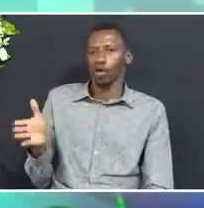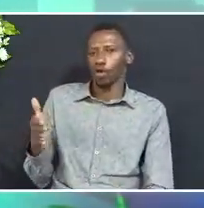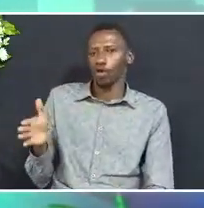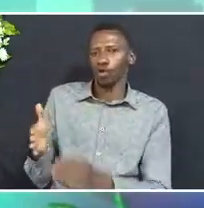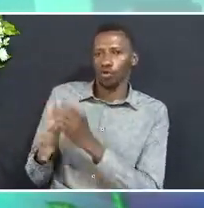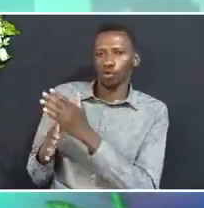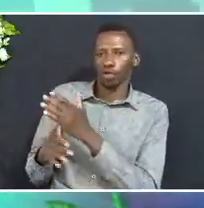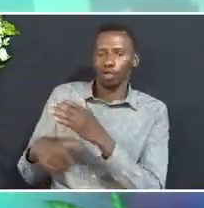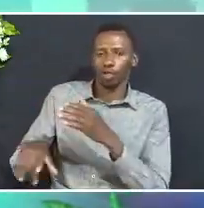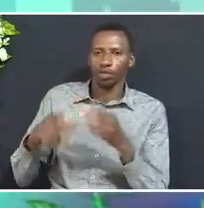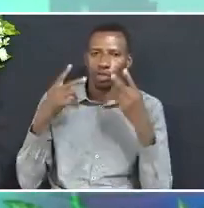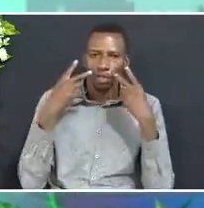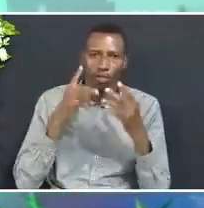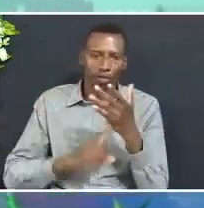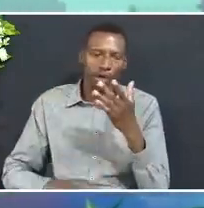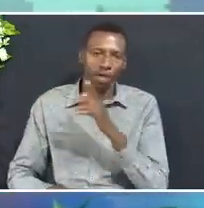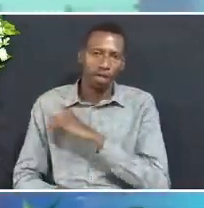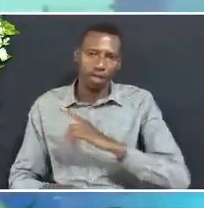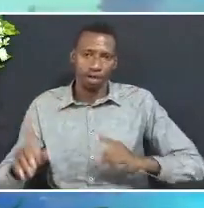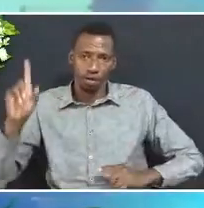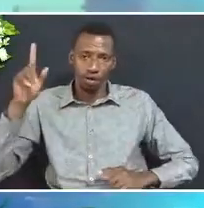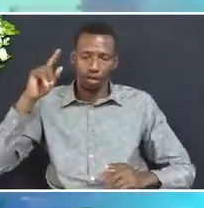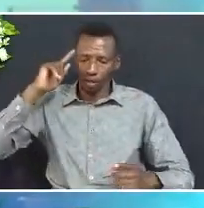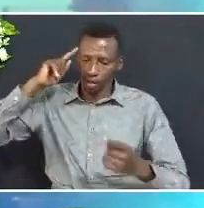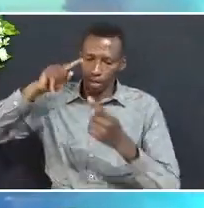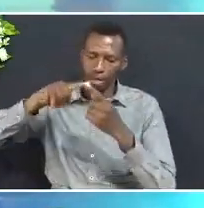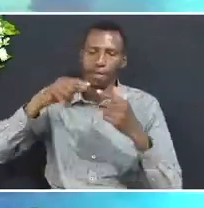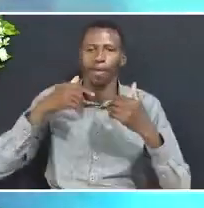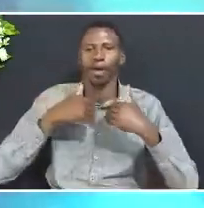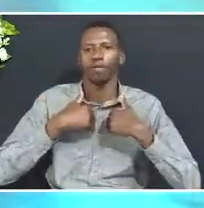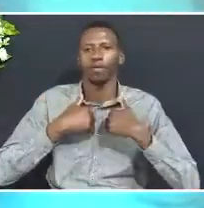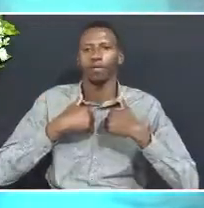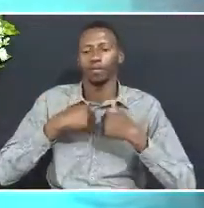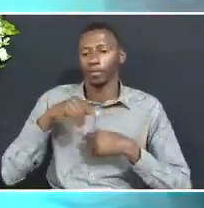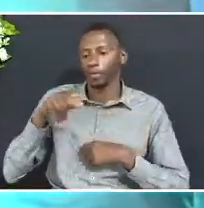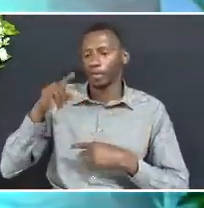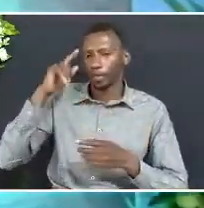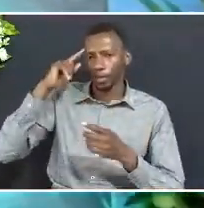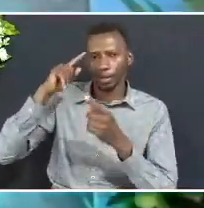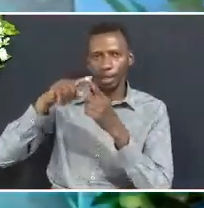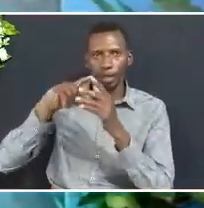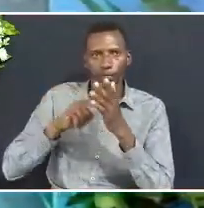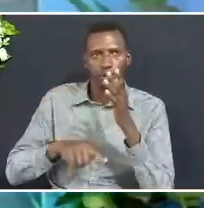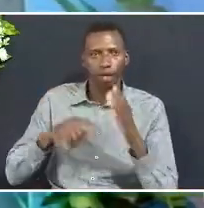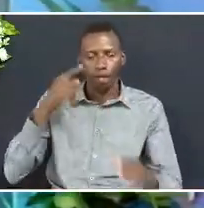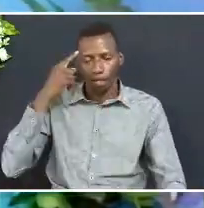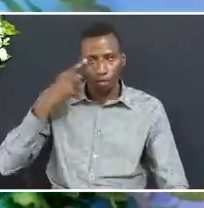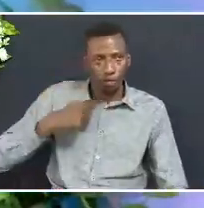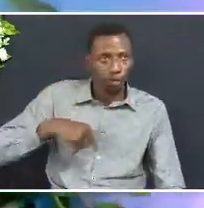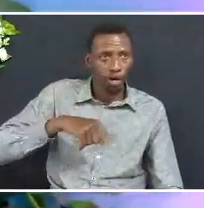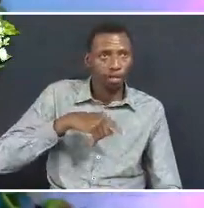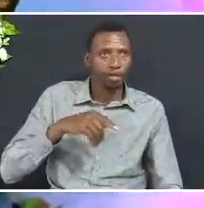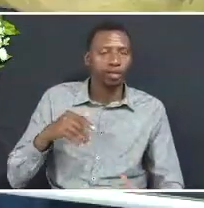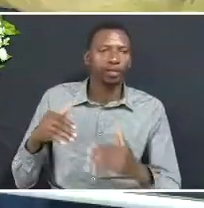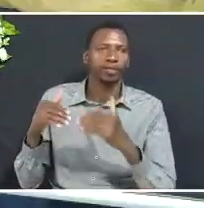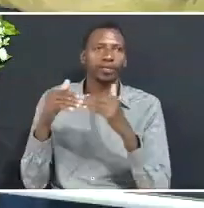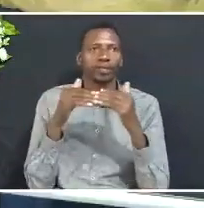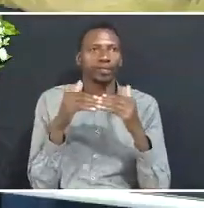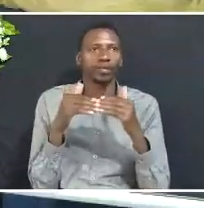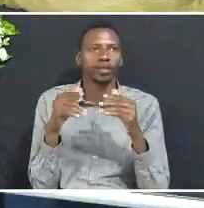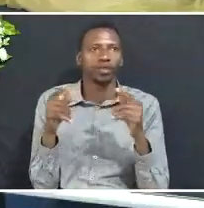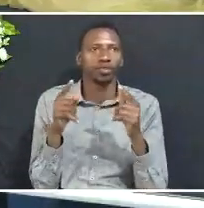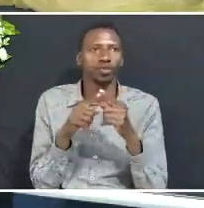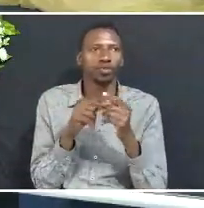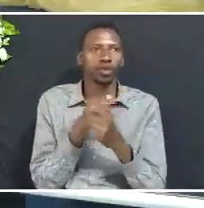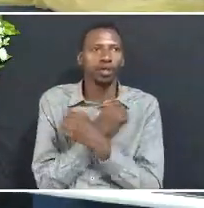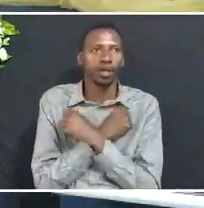we saw that the Lord has a purpose. And that purpose for us is equivalent to the love he